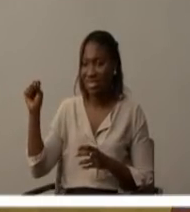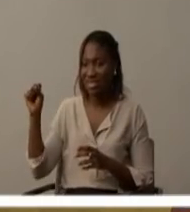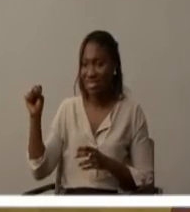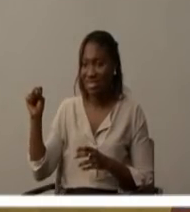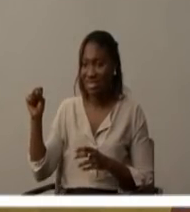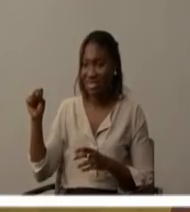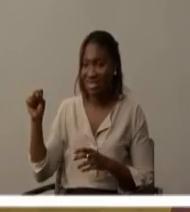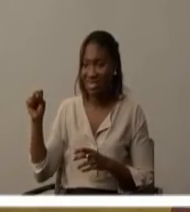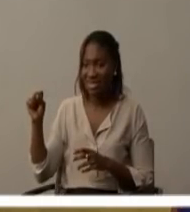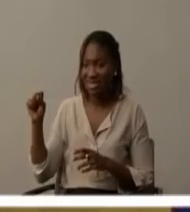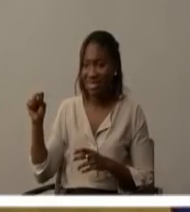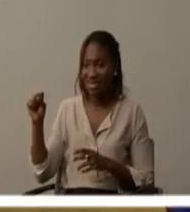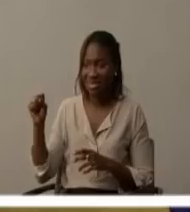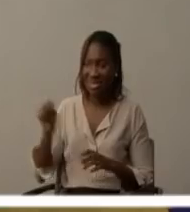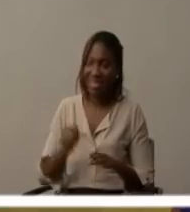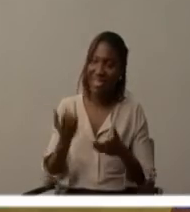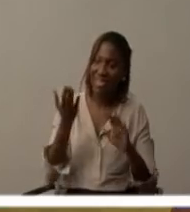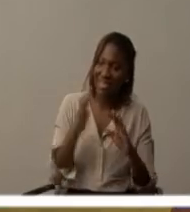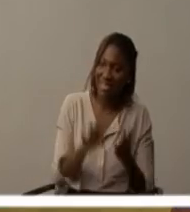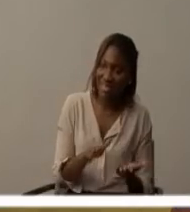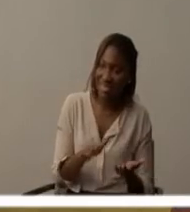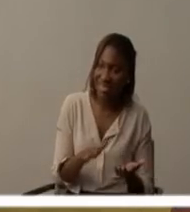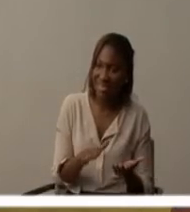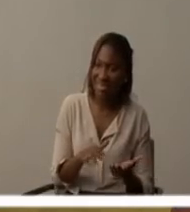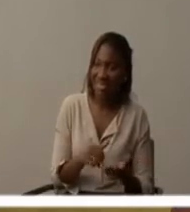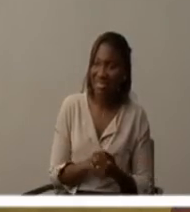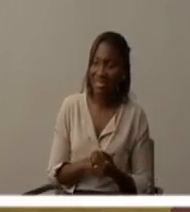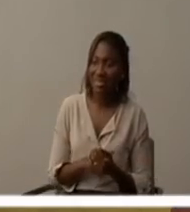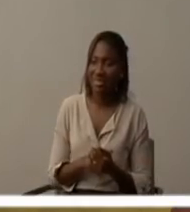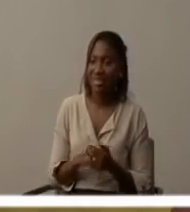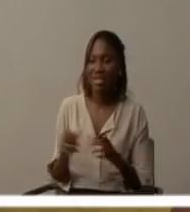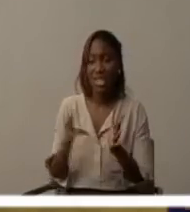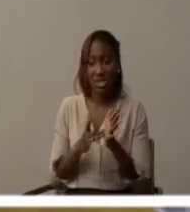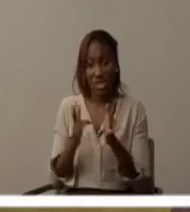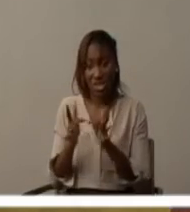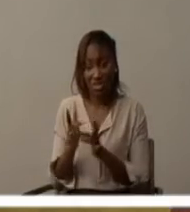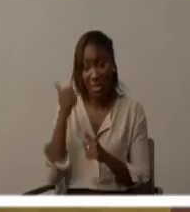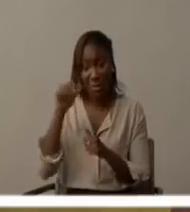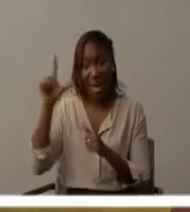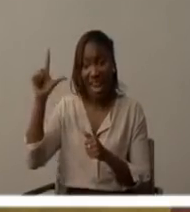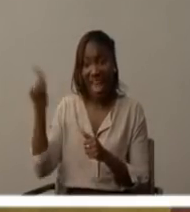then Martha or Mary says it. But he's in this grave for 4 days.